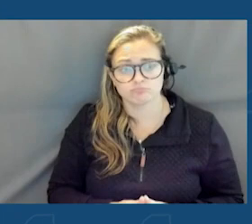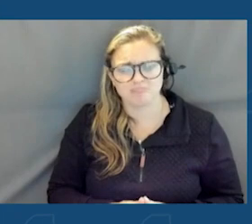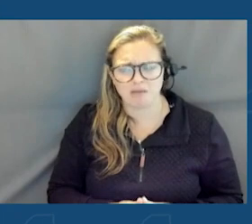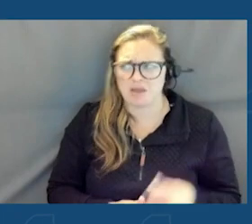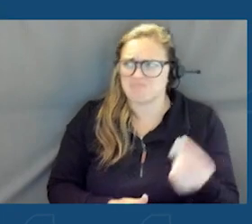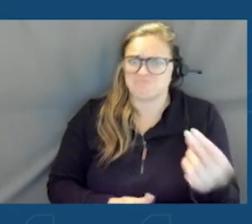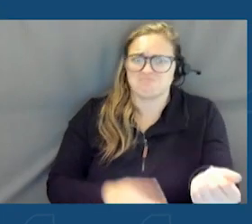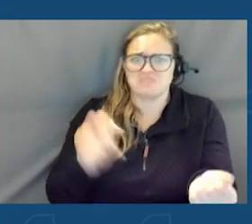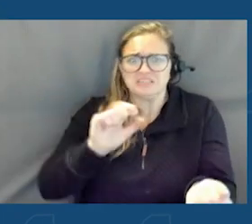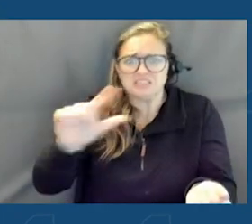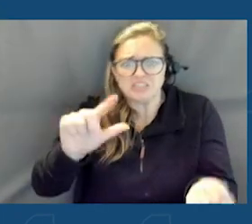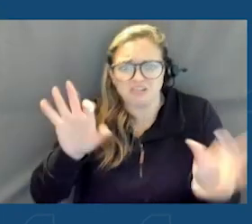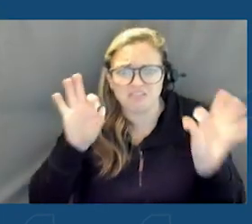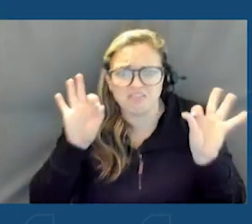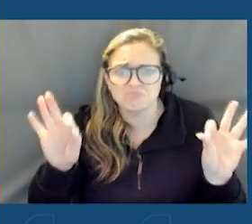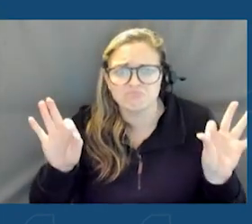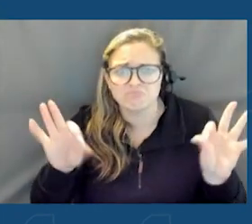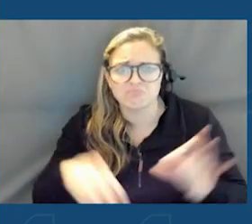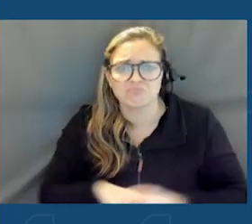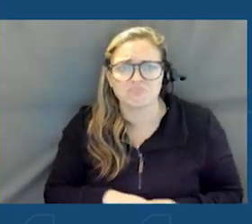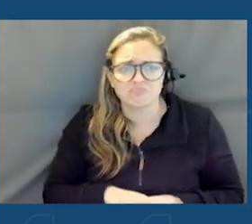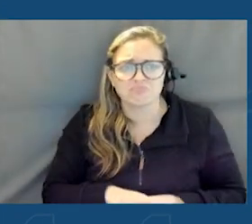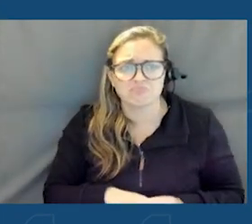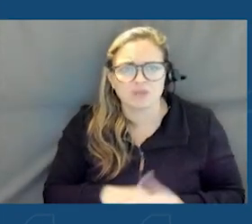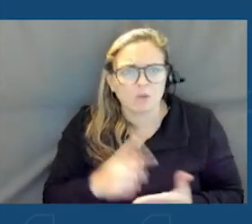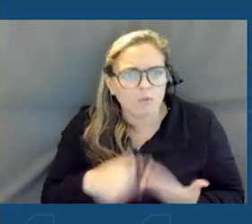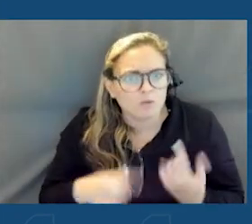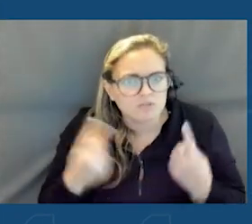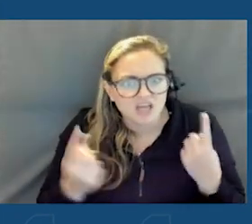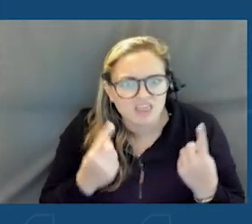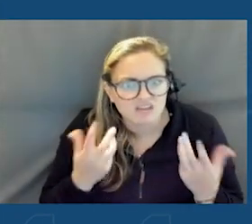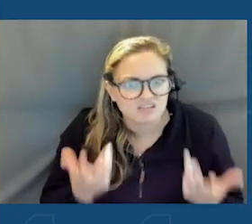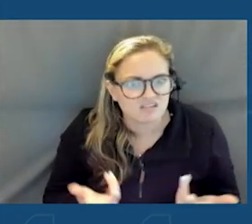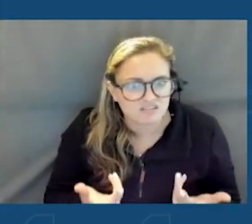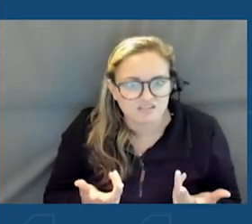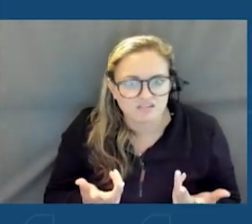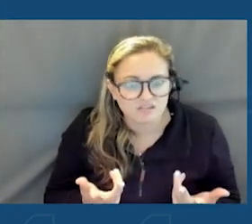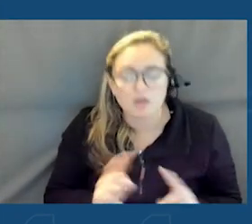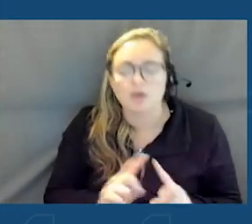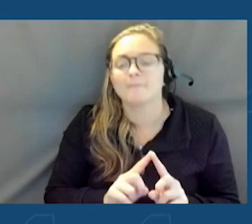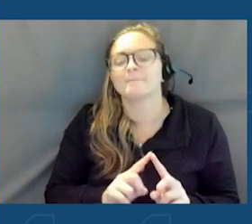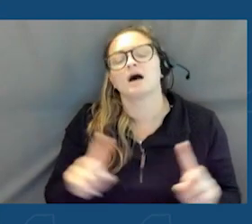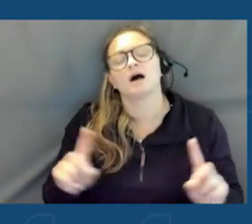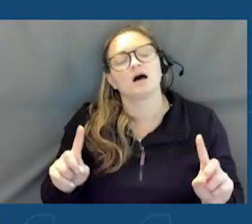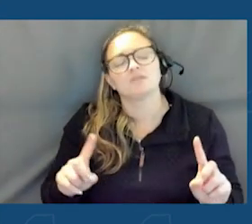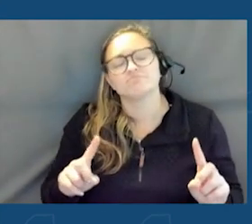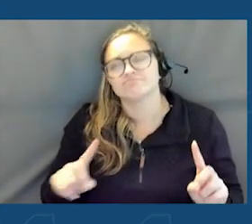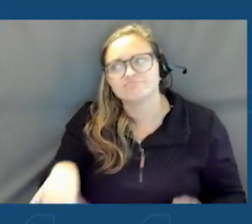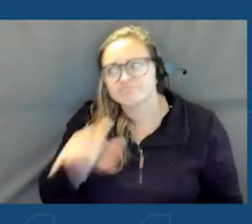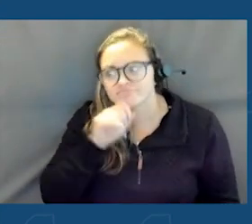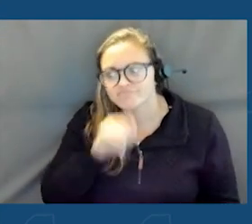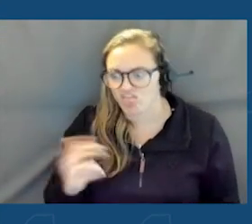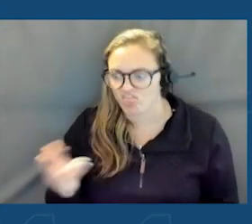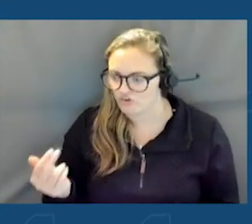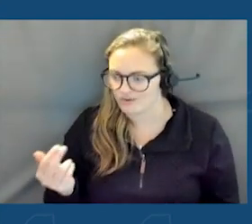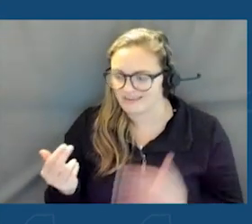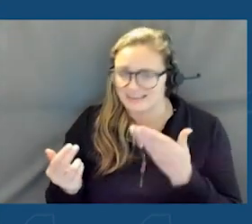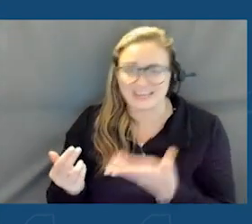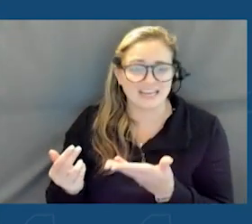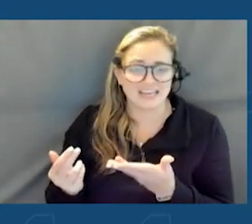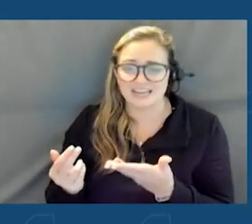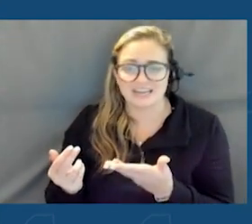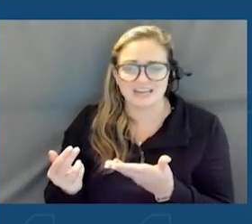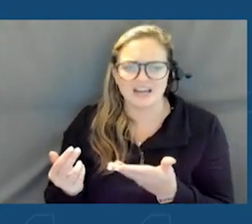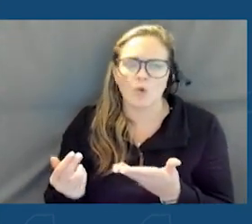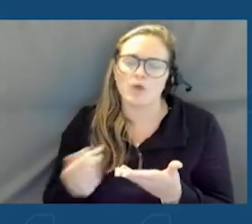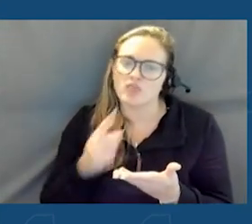time. What was I thinking, Katie? But I had a 13-year-old daughter. They start heading to that age where you're